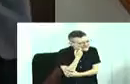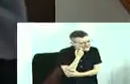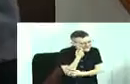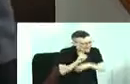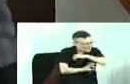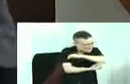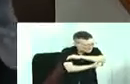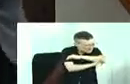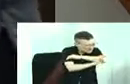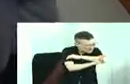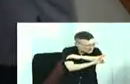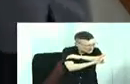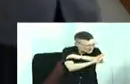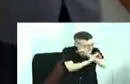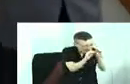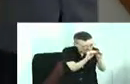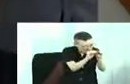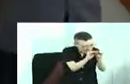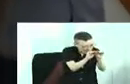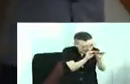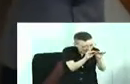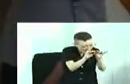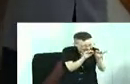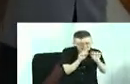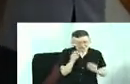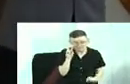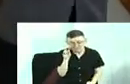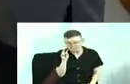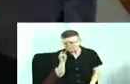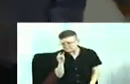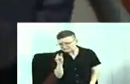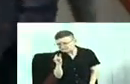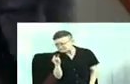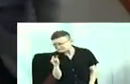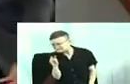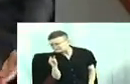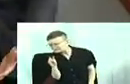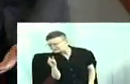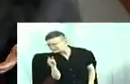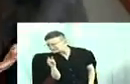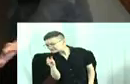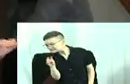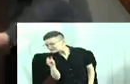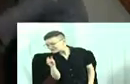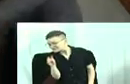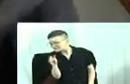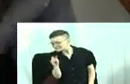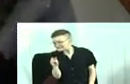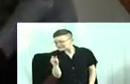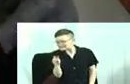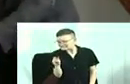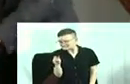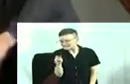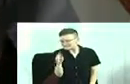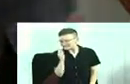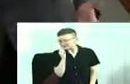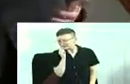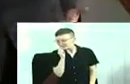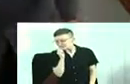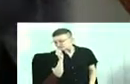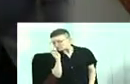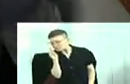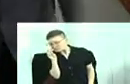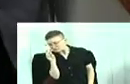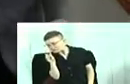like starting to illuminate the first few feet so you can kind of see beyond the entrance. And he's there, and he